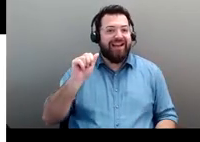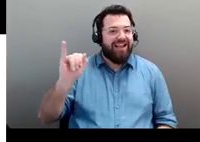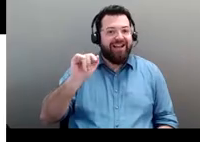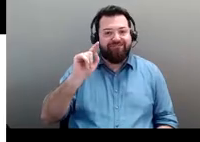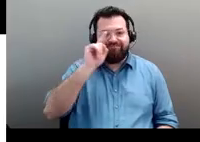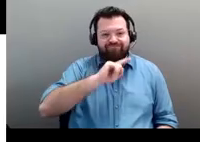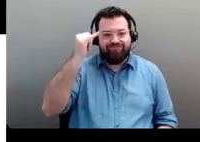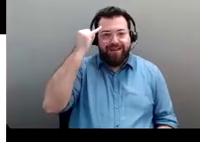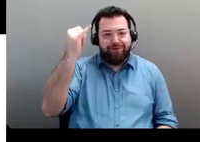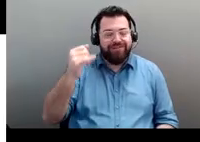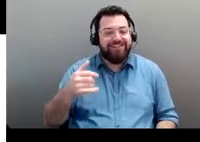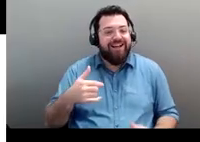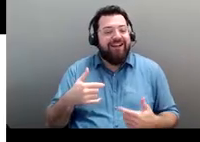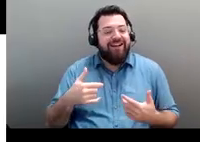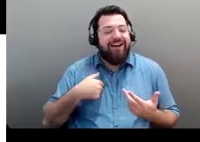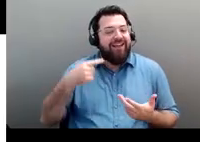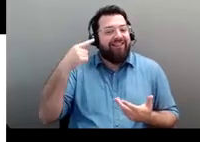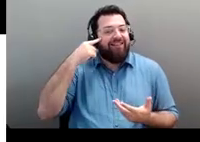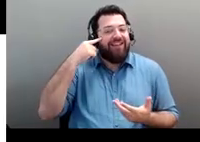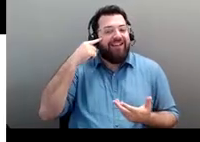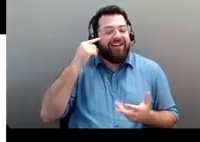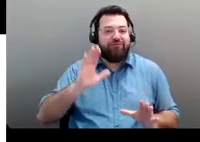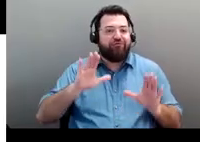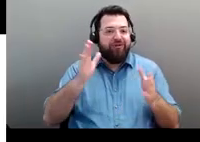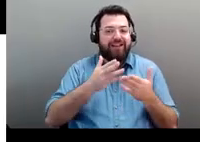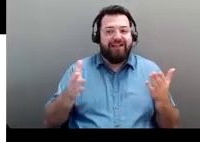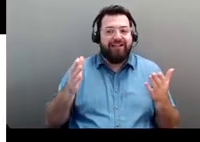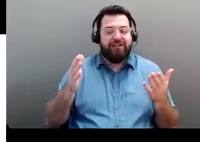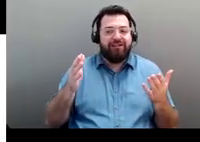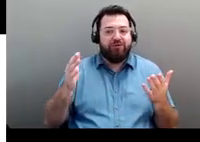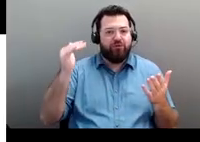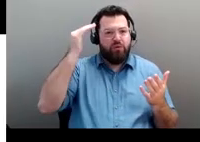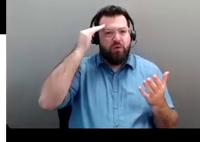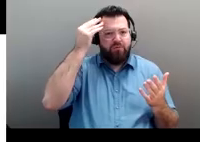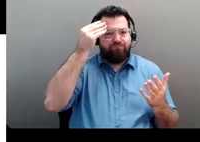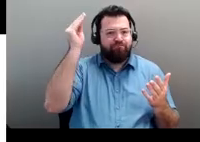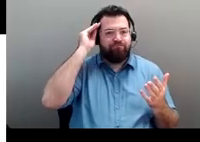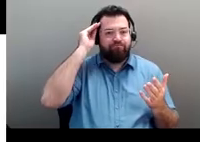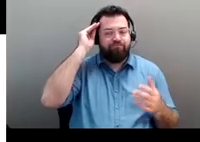great. I think something to keep in mind is that